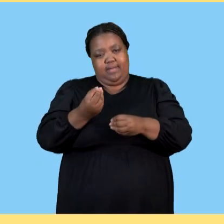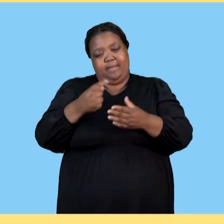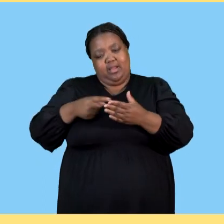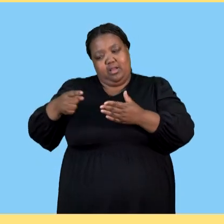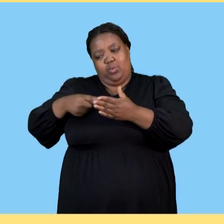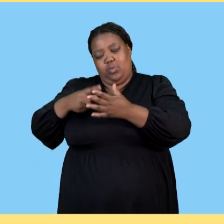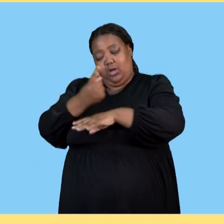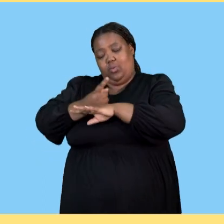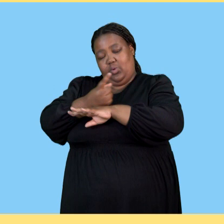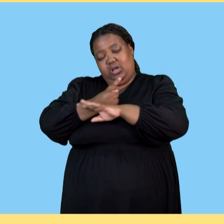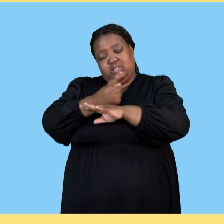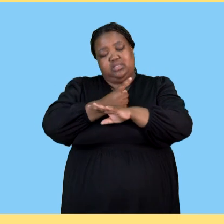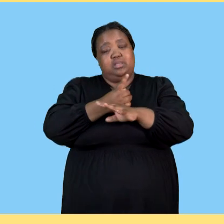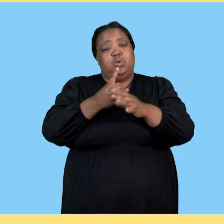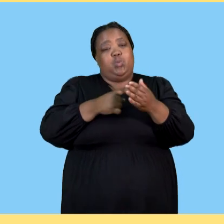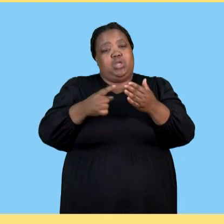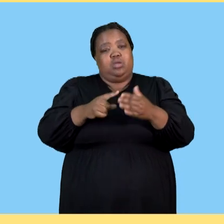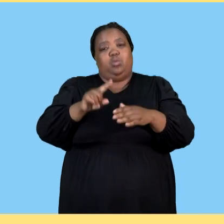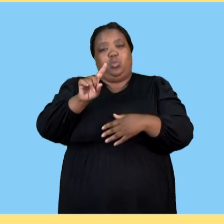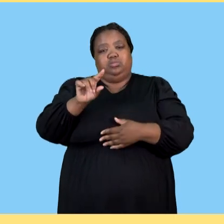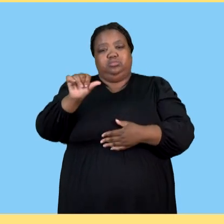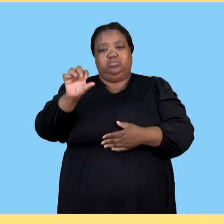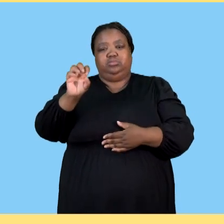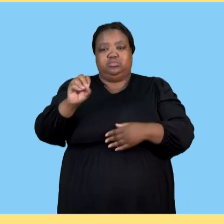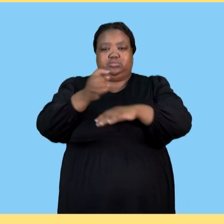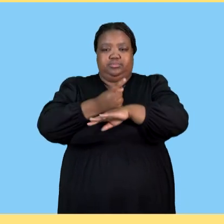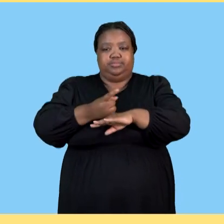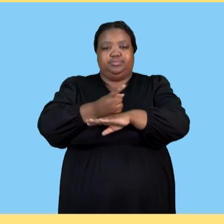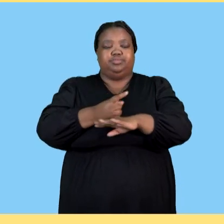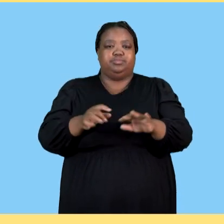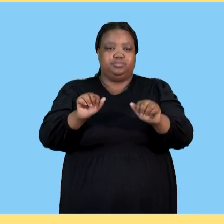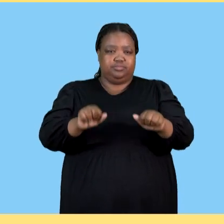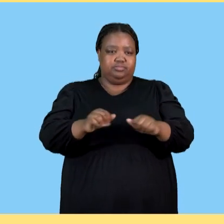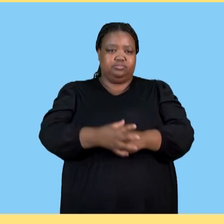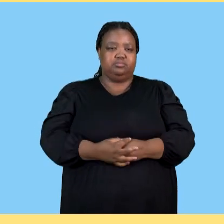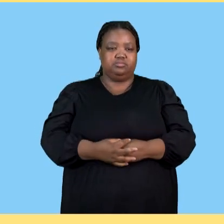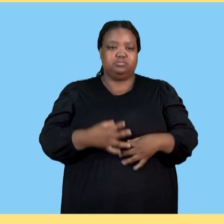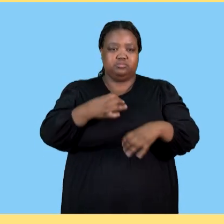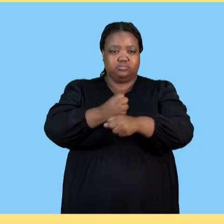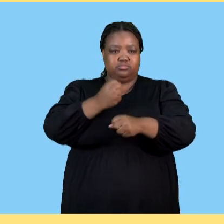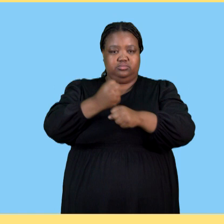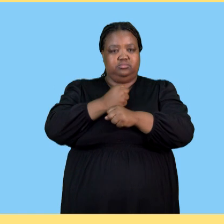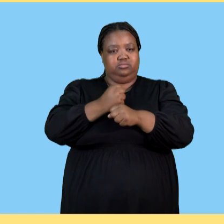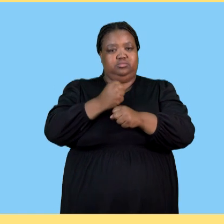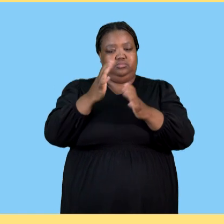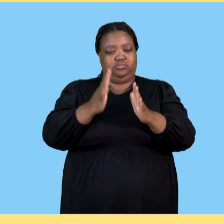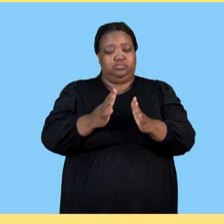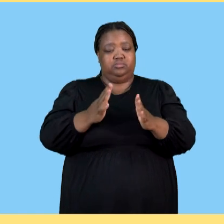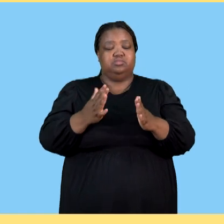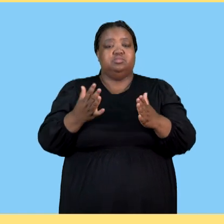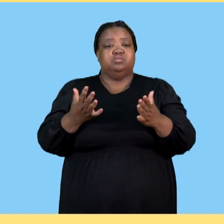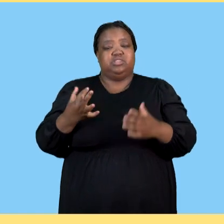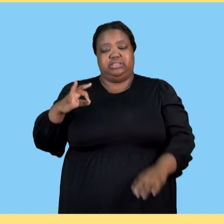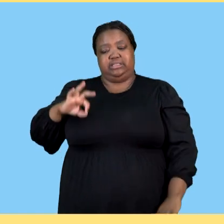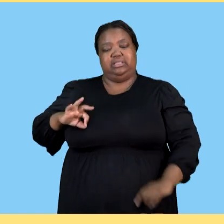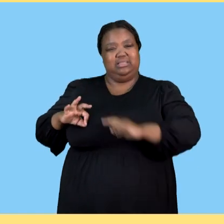week, 160 hours. We are told that the employees are paid wages of 20 Rand